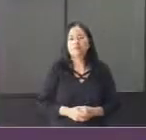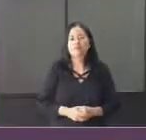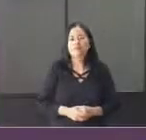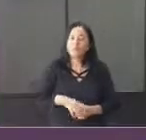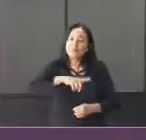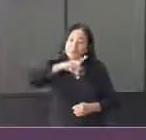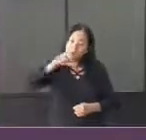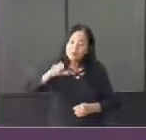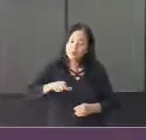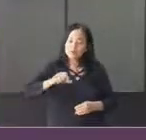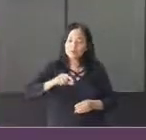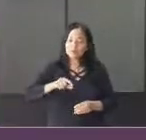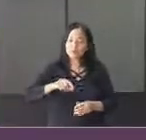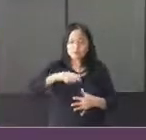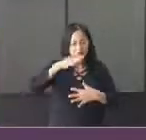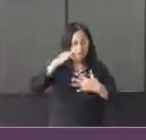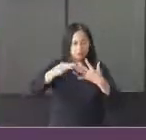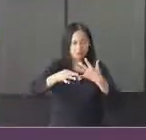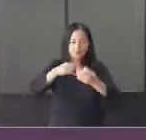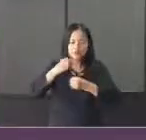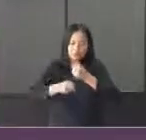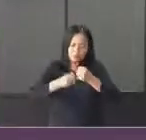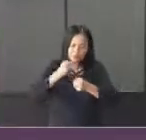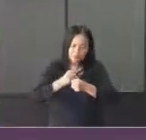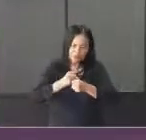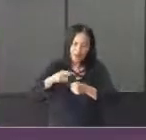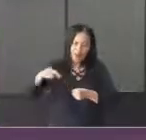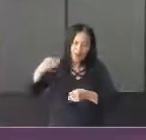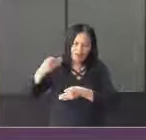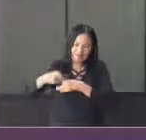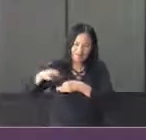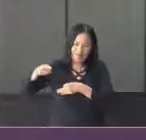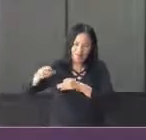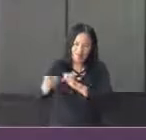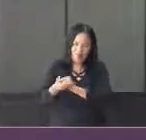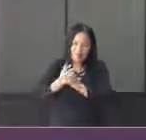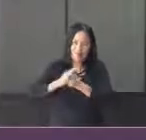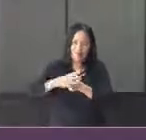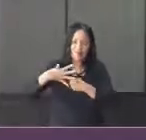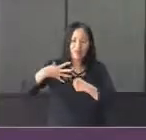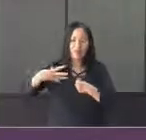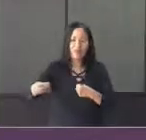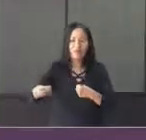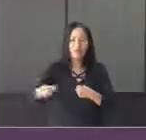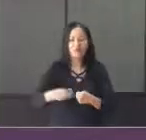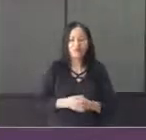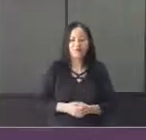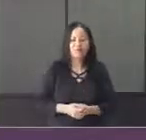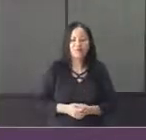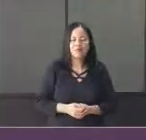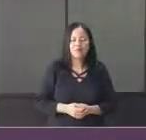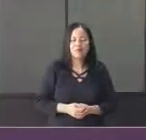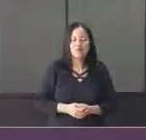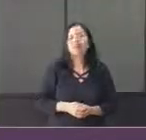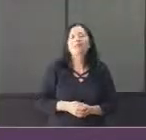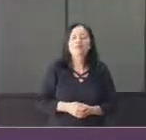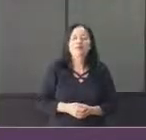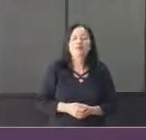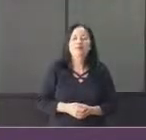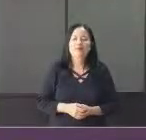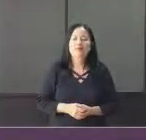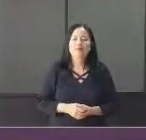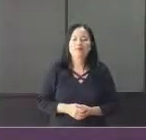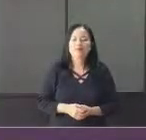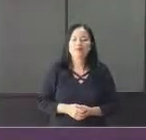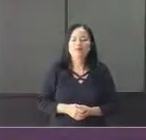gender-related violence-free spaces. During the pandemic and this year, mainly, we